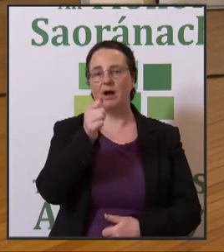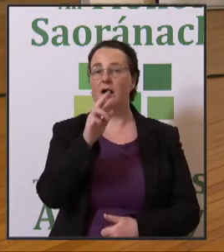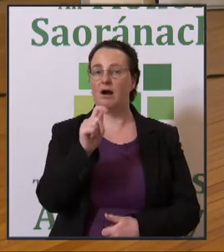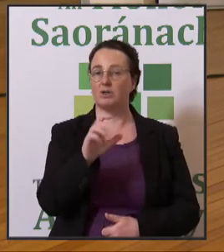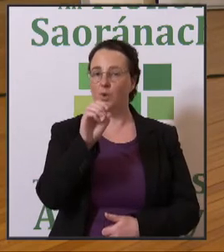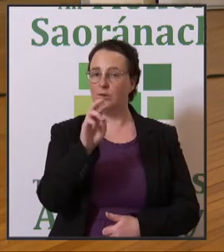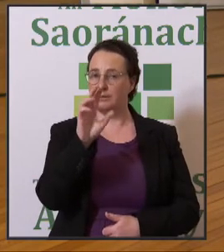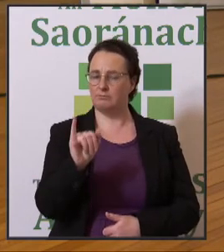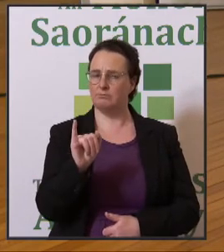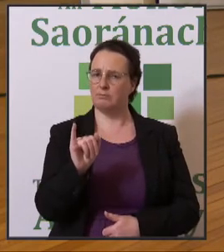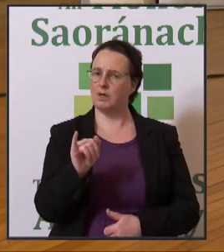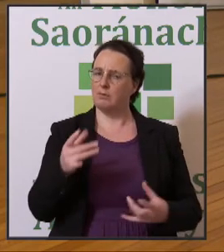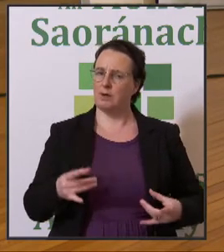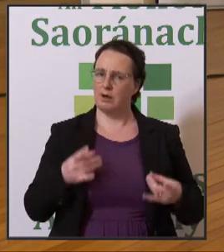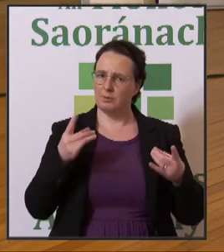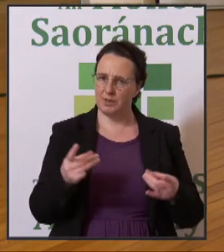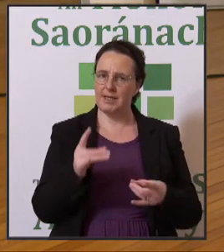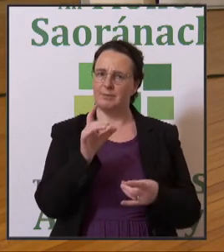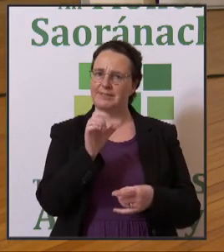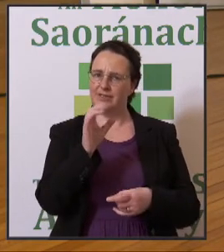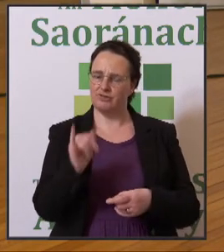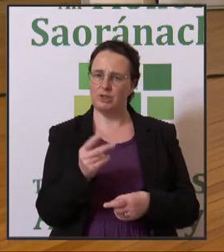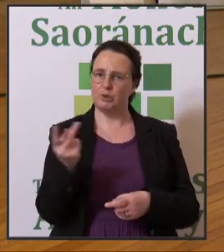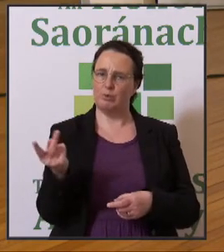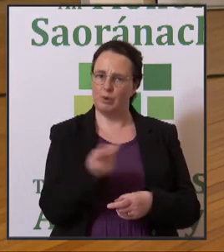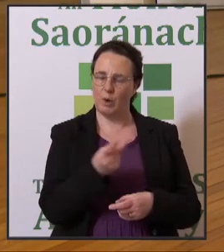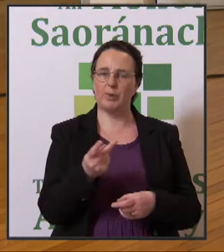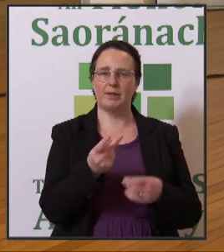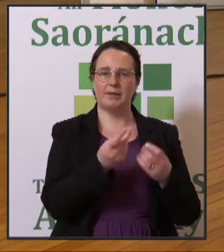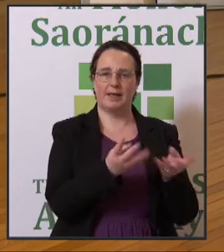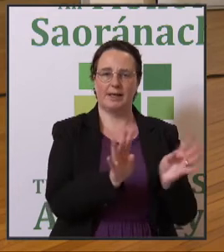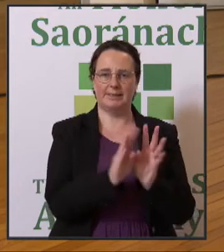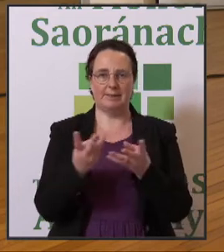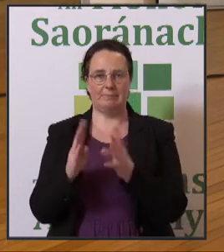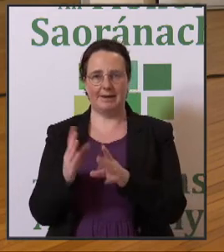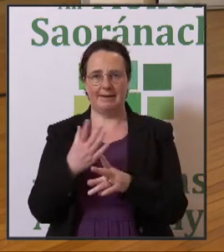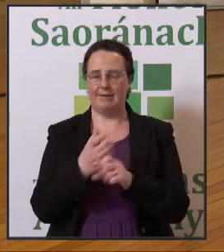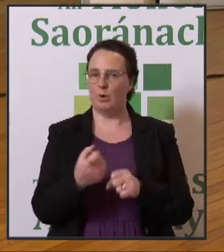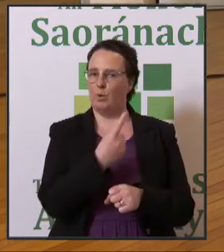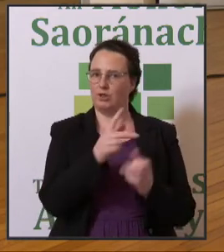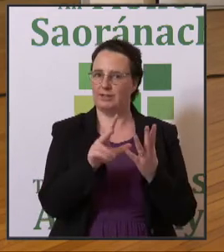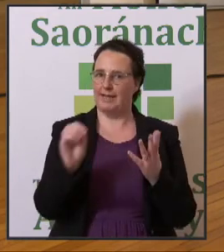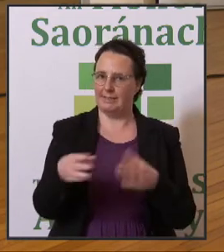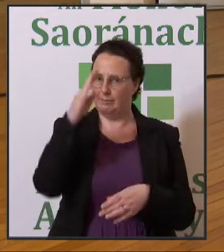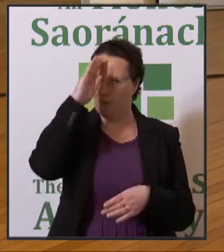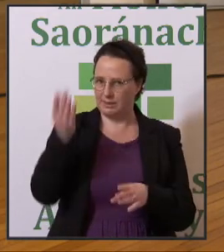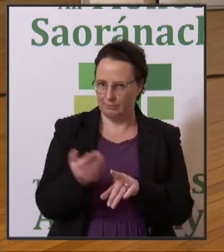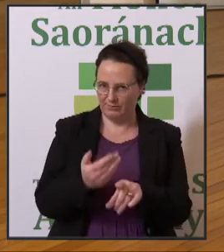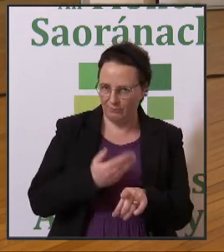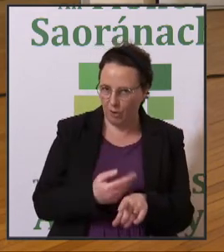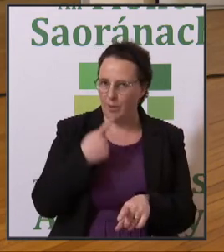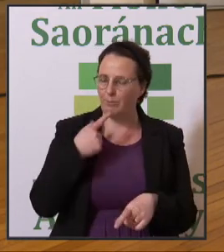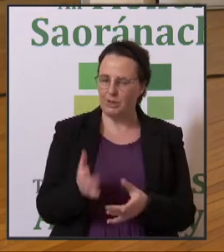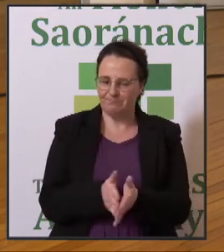I have the privilege of being secretary to the two assemblies. I've never had 180 bosses before, but I'm very much looking forward